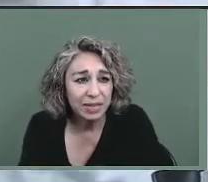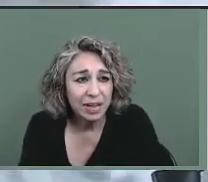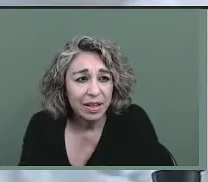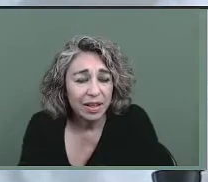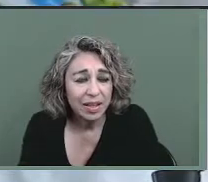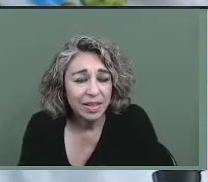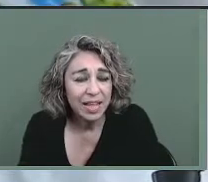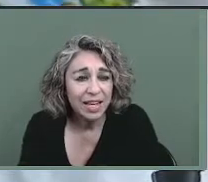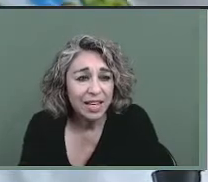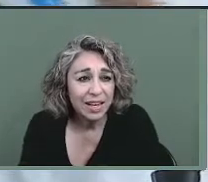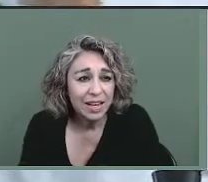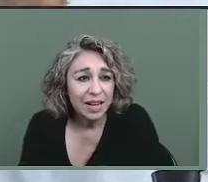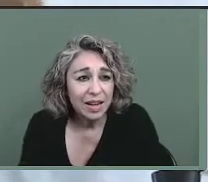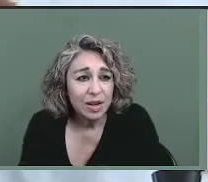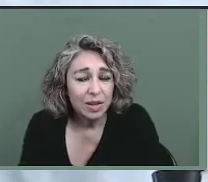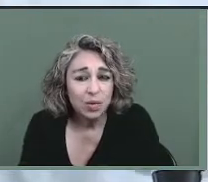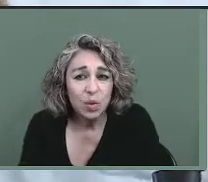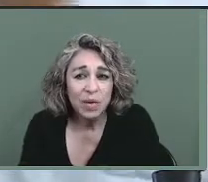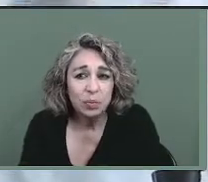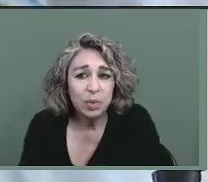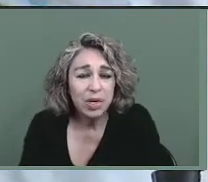progressive,